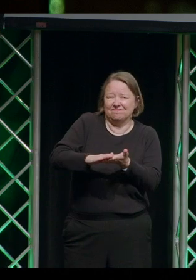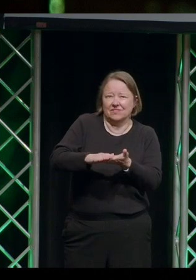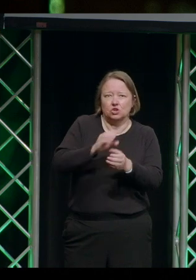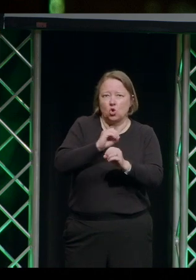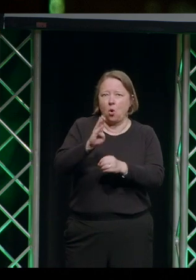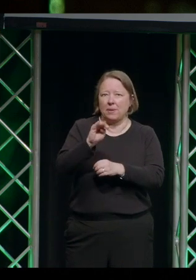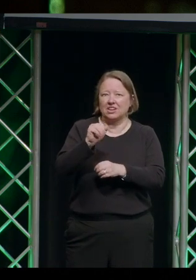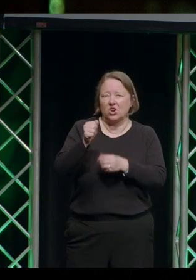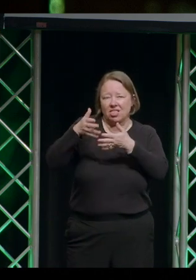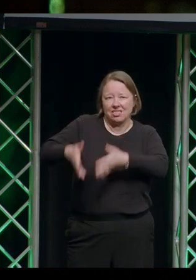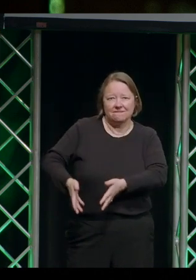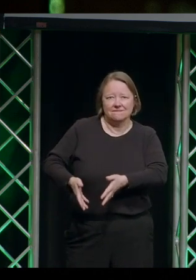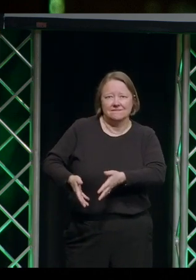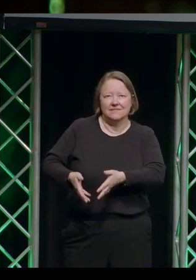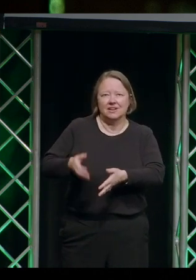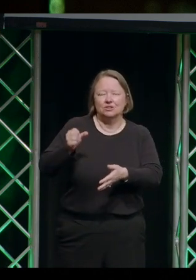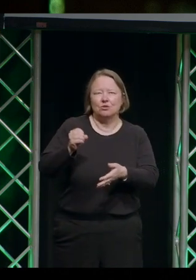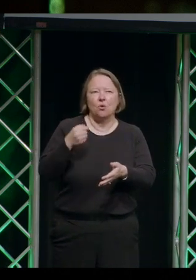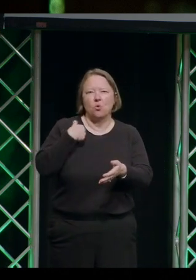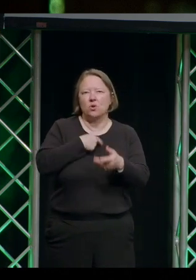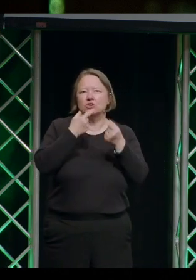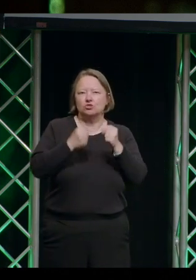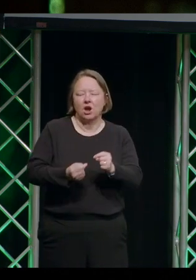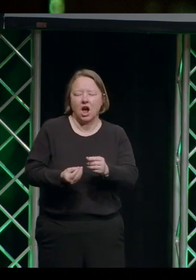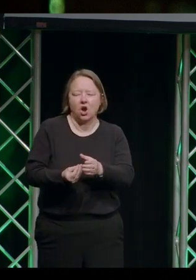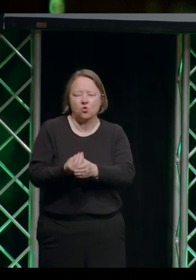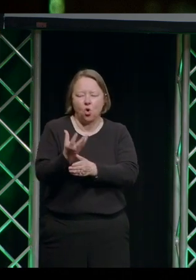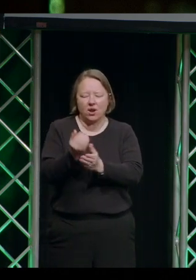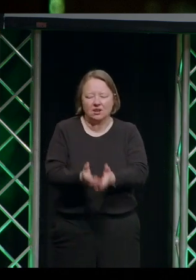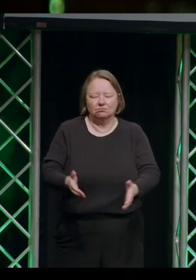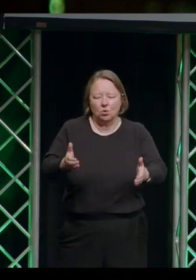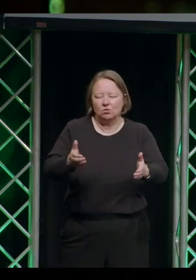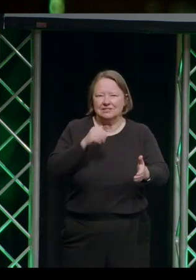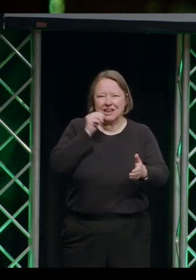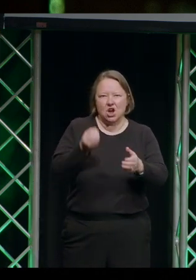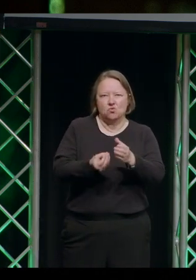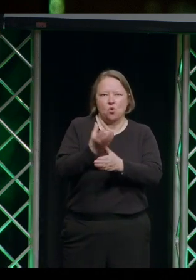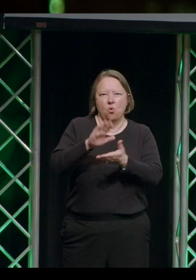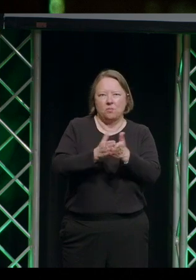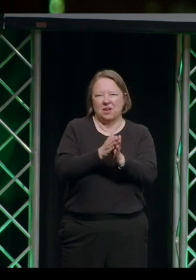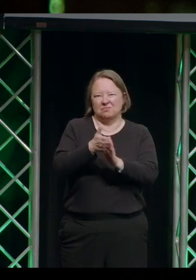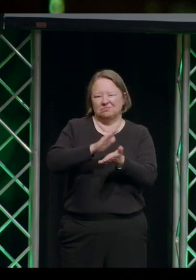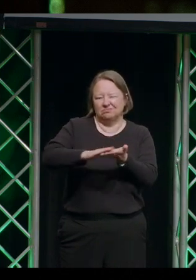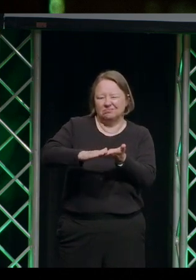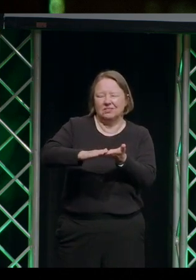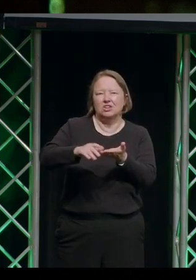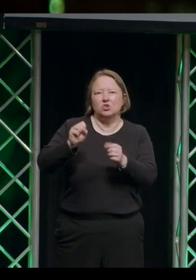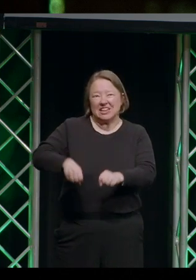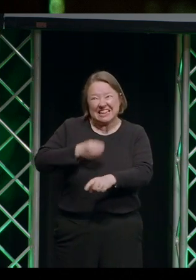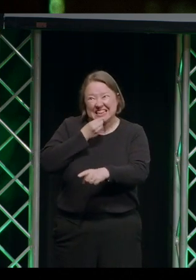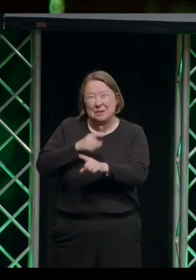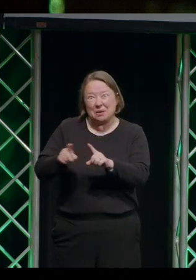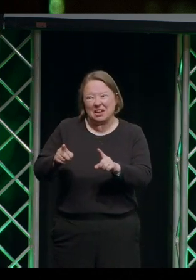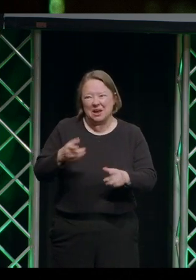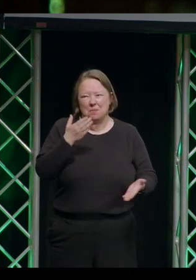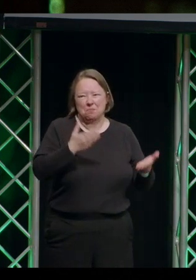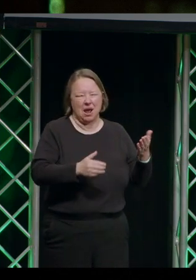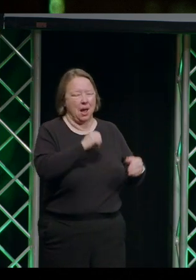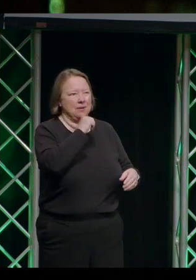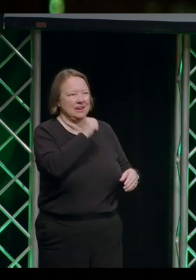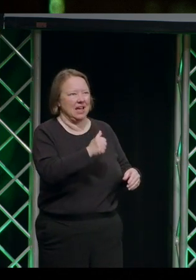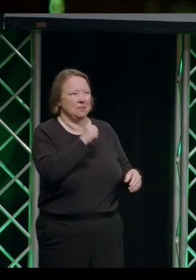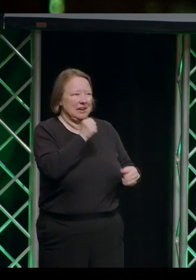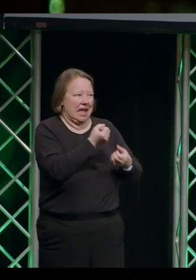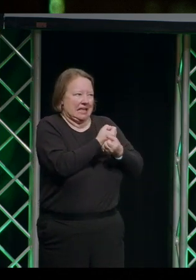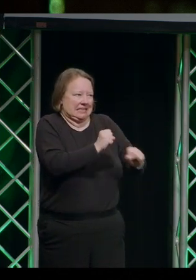bacteria left in there. And so we tried growing it in a dish. It didn't grow at all once we purified it. You can eat it. But probably not, but it wouldn't be